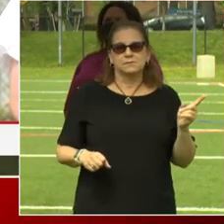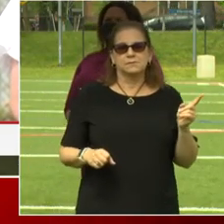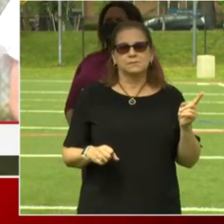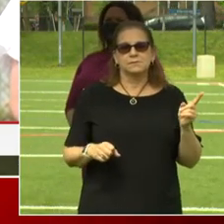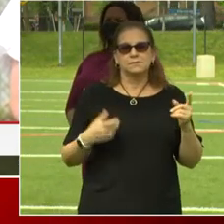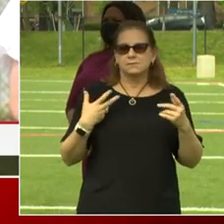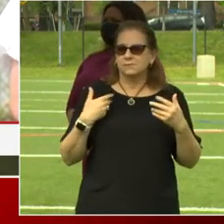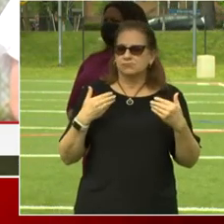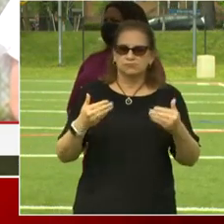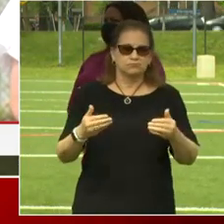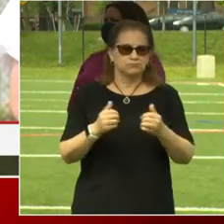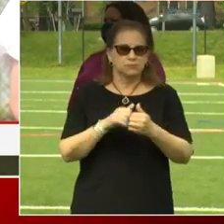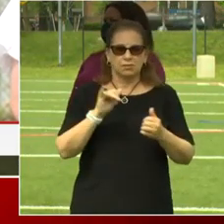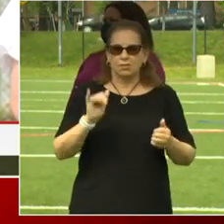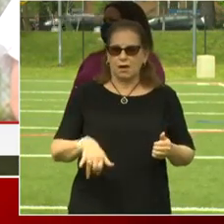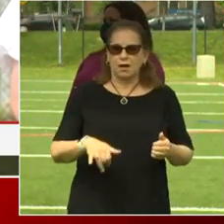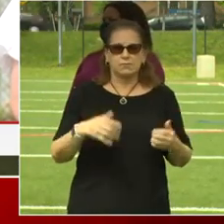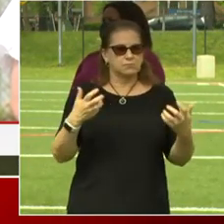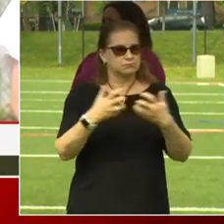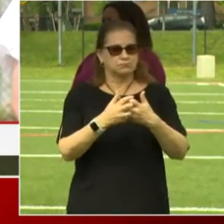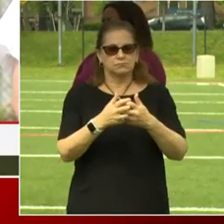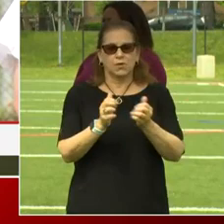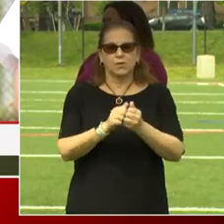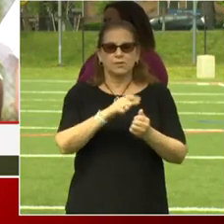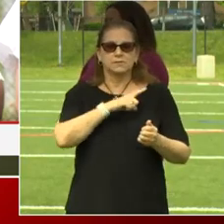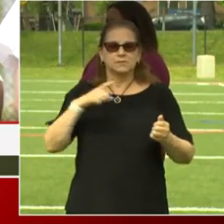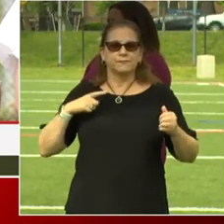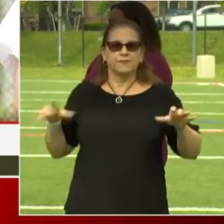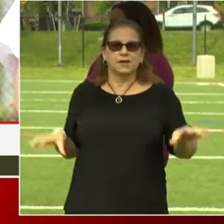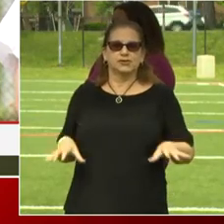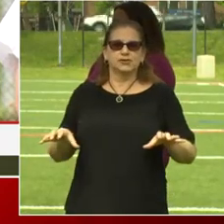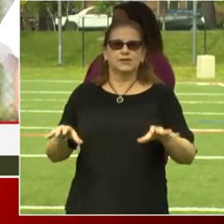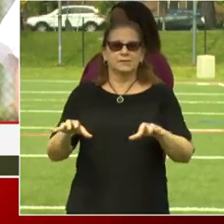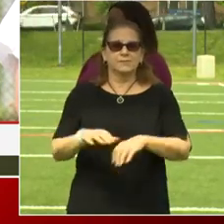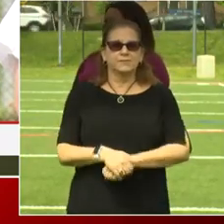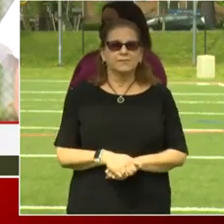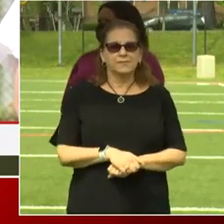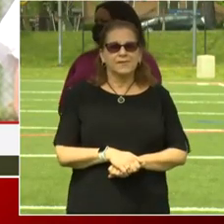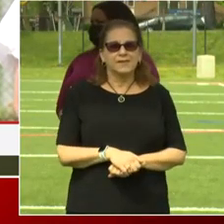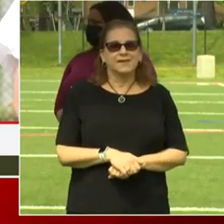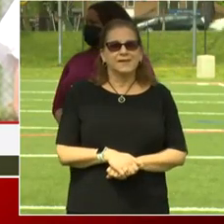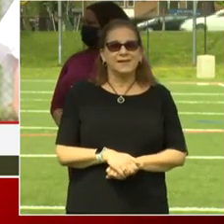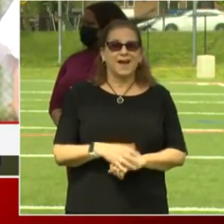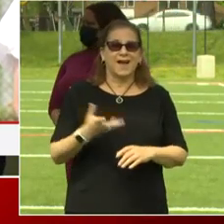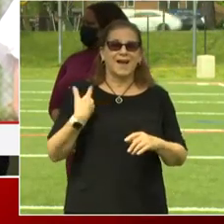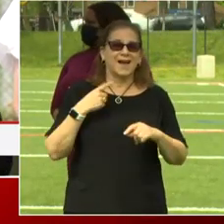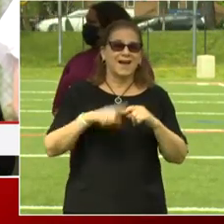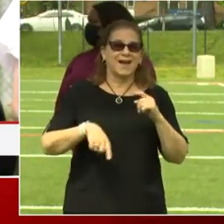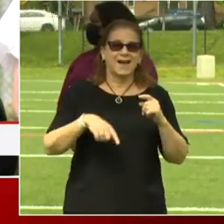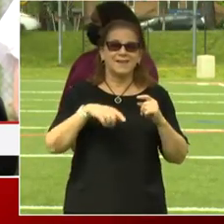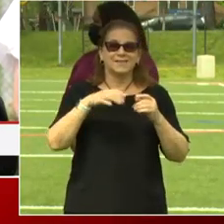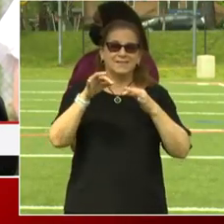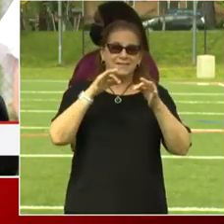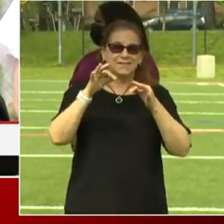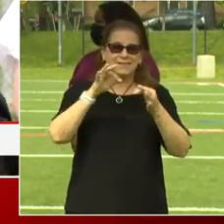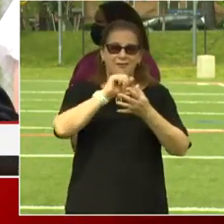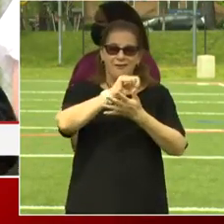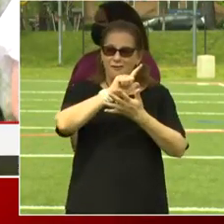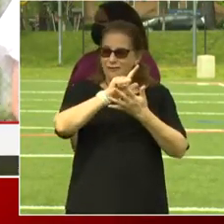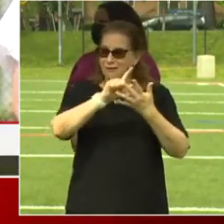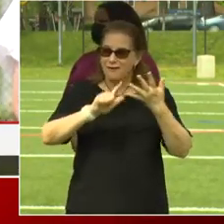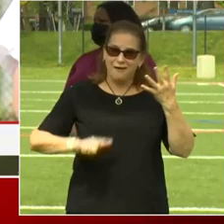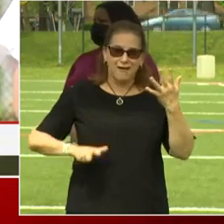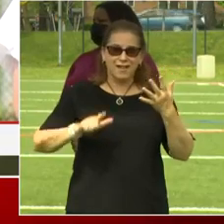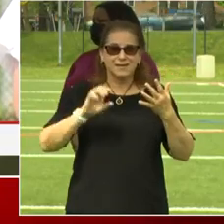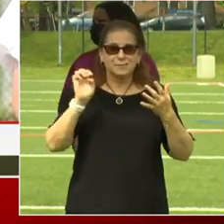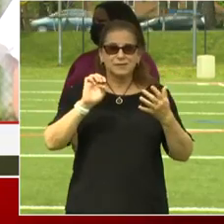with the legislation nonetheless. I'm not covering all of the emergencies, but I'm happy to take some questions if there